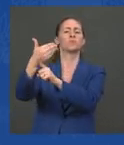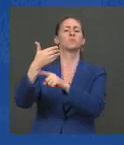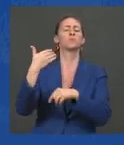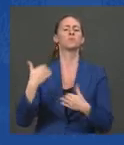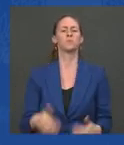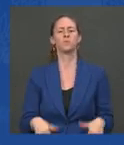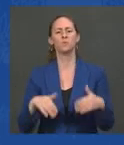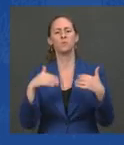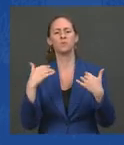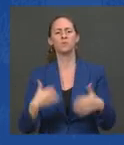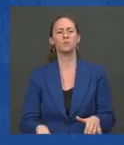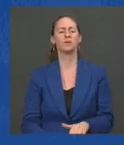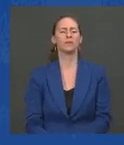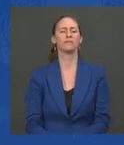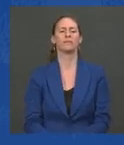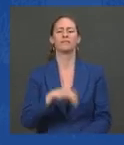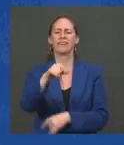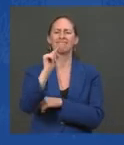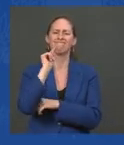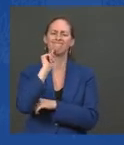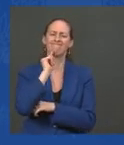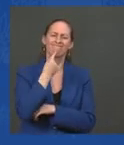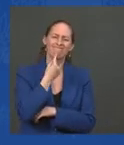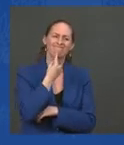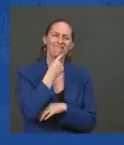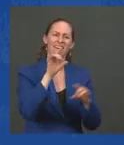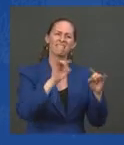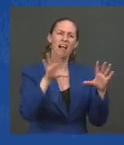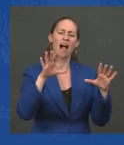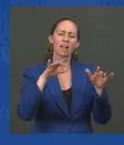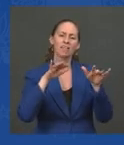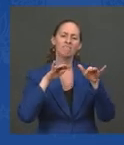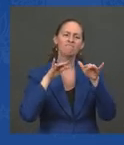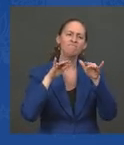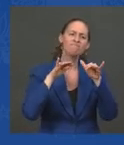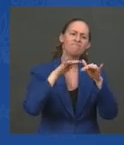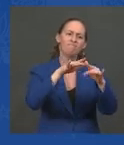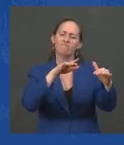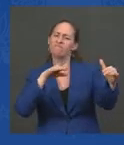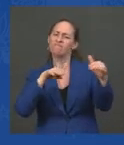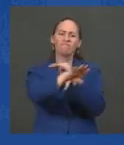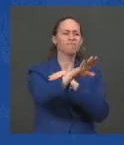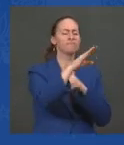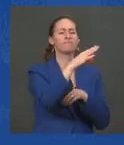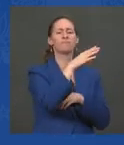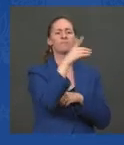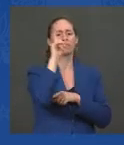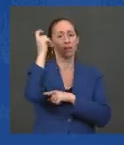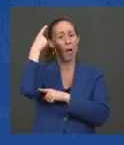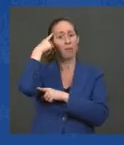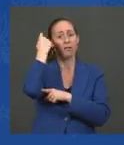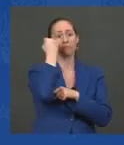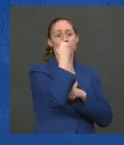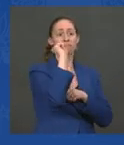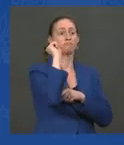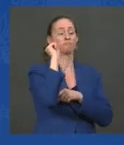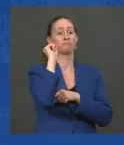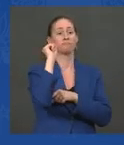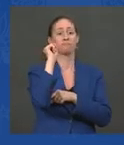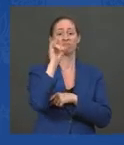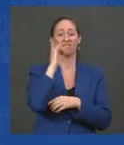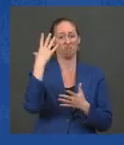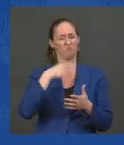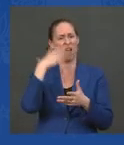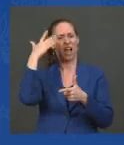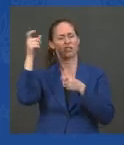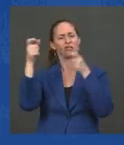and the violent, deadly insurrection on the Capitol 9 months ago, it was about white supremacy, in my view. The rise of